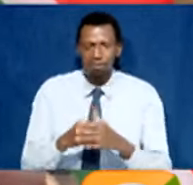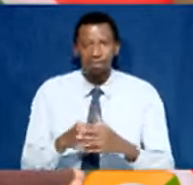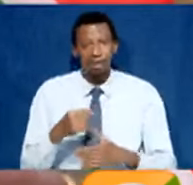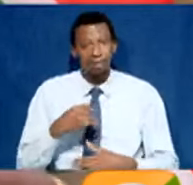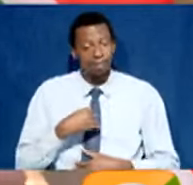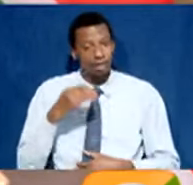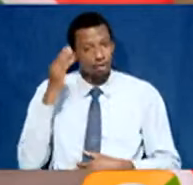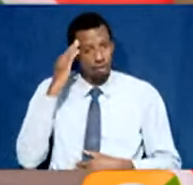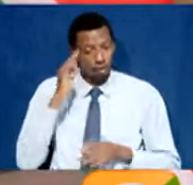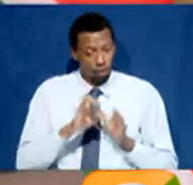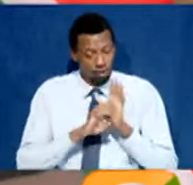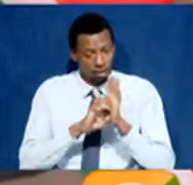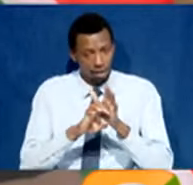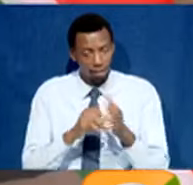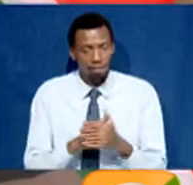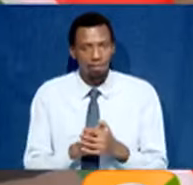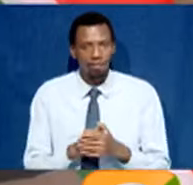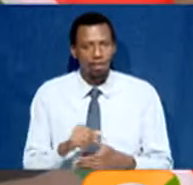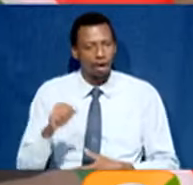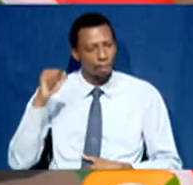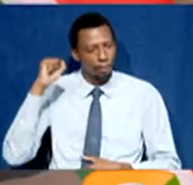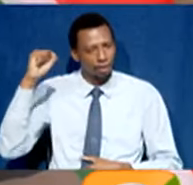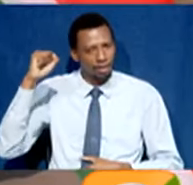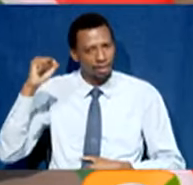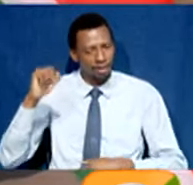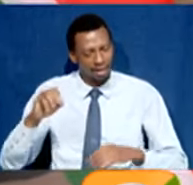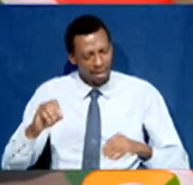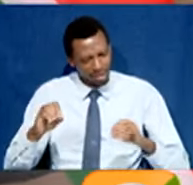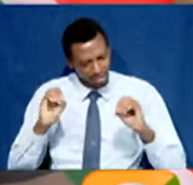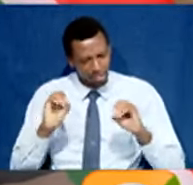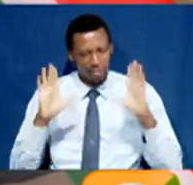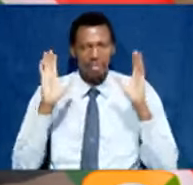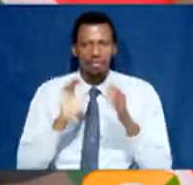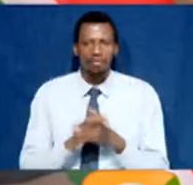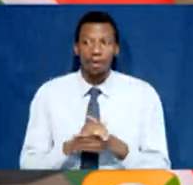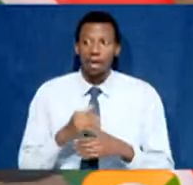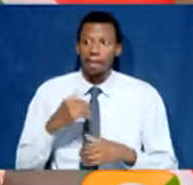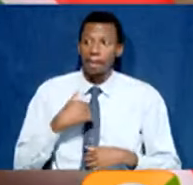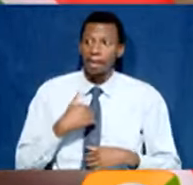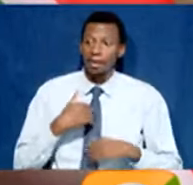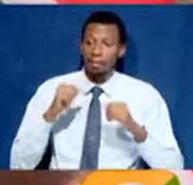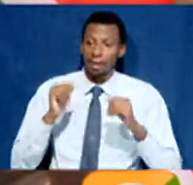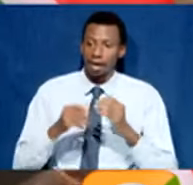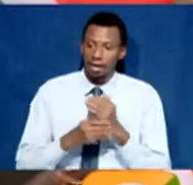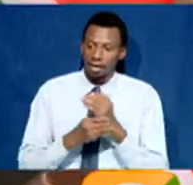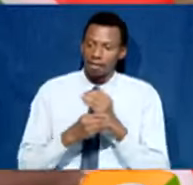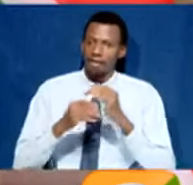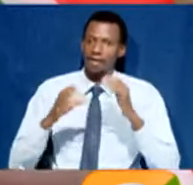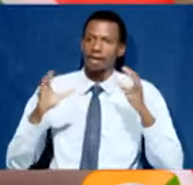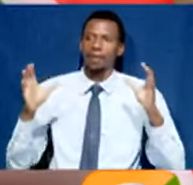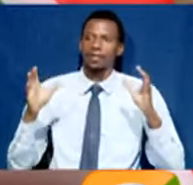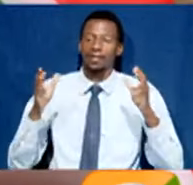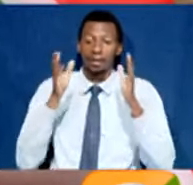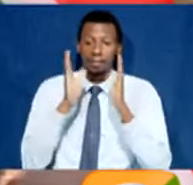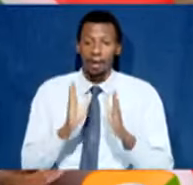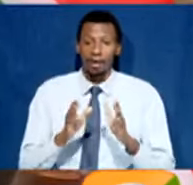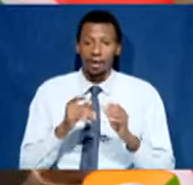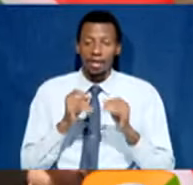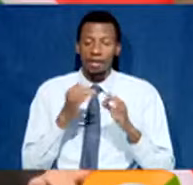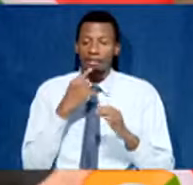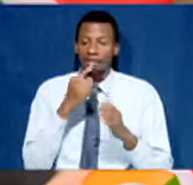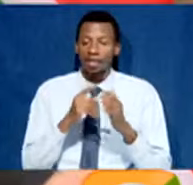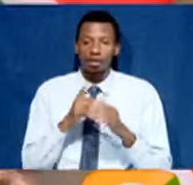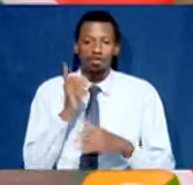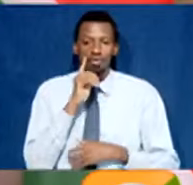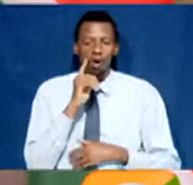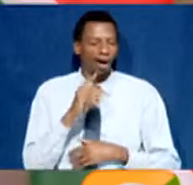is politically expensive. You know, I would be a very popular person if I abolished tomorrow. I said, okay, let's forget about the housing